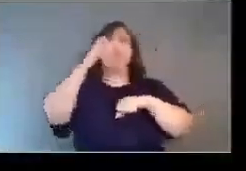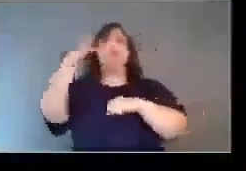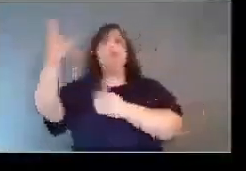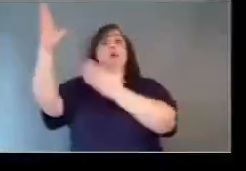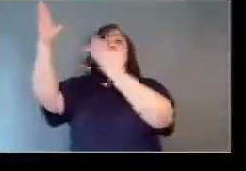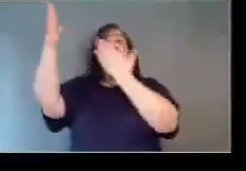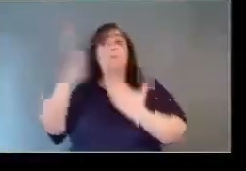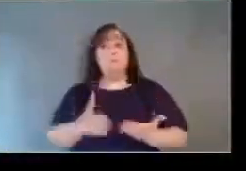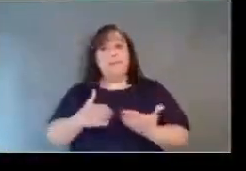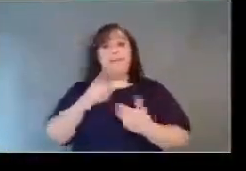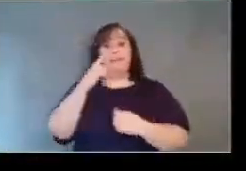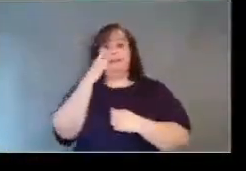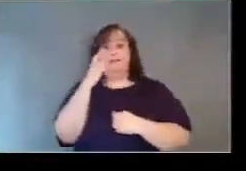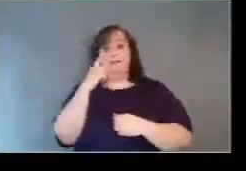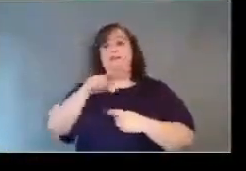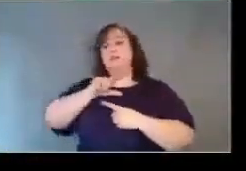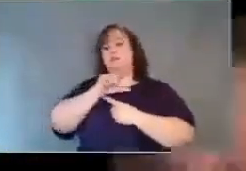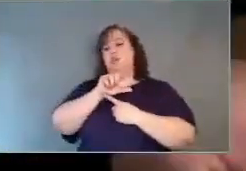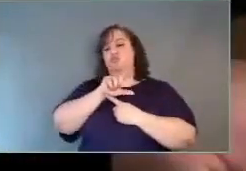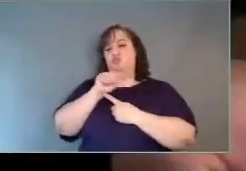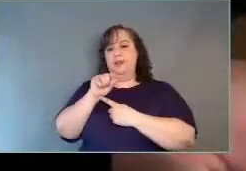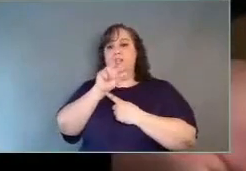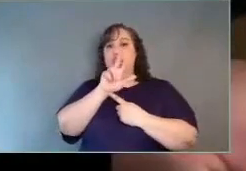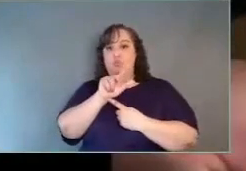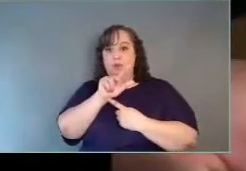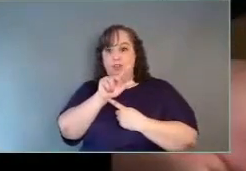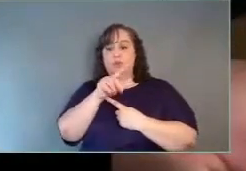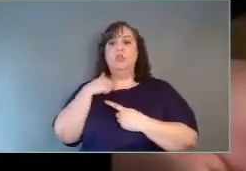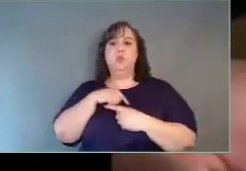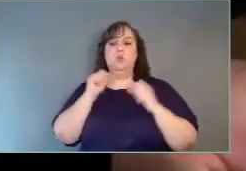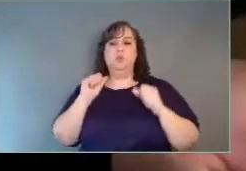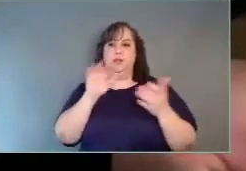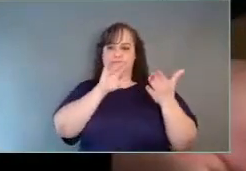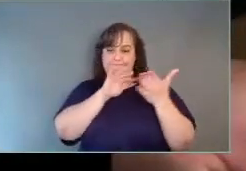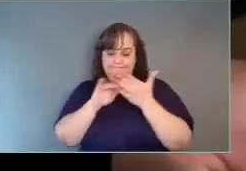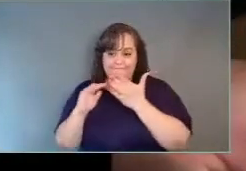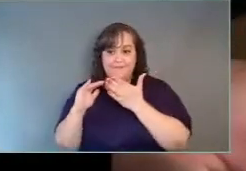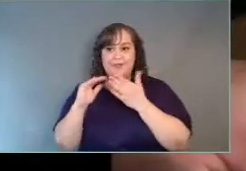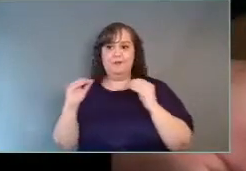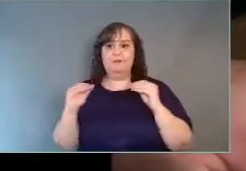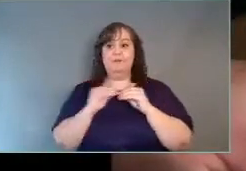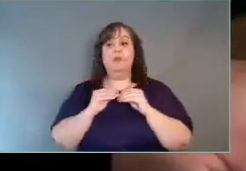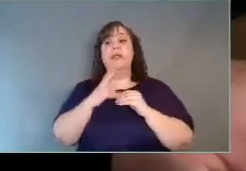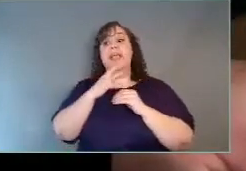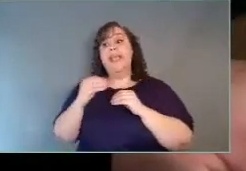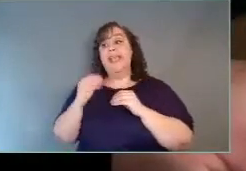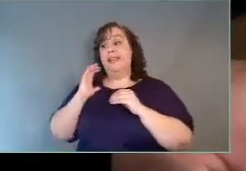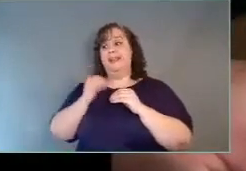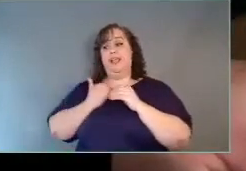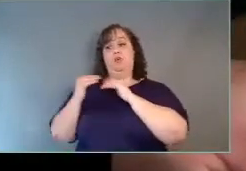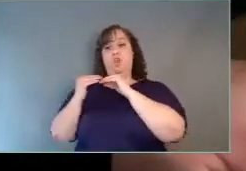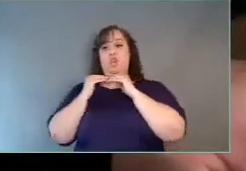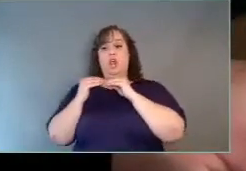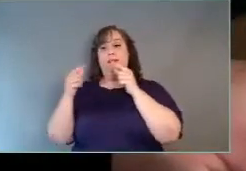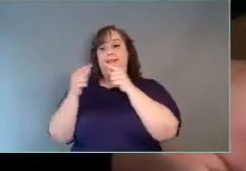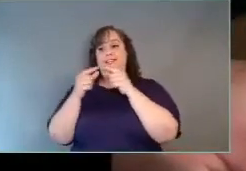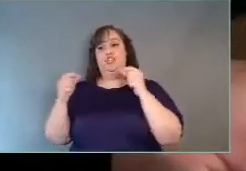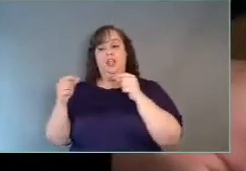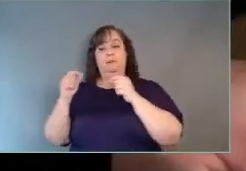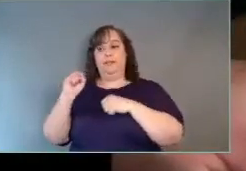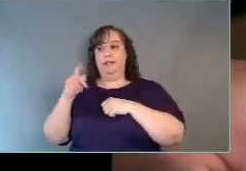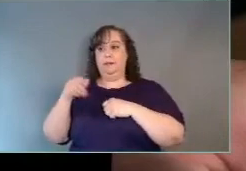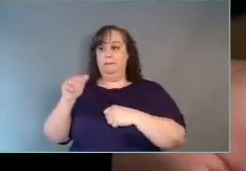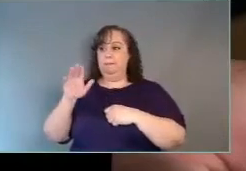we can further study it. And additionally, our colleagues with the Japanese space agency JAXA just returned samples